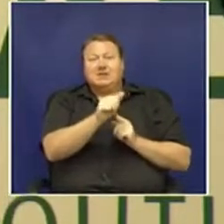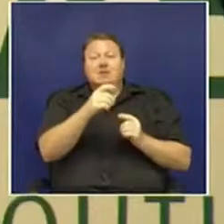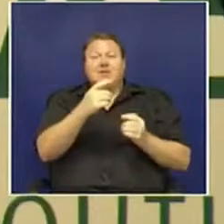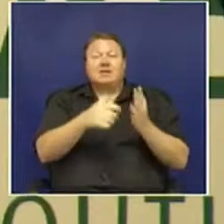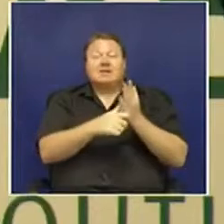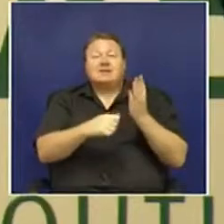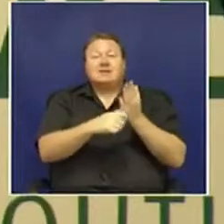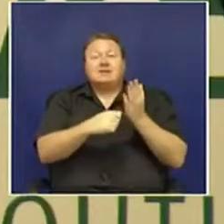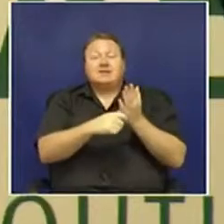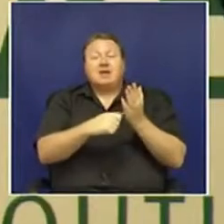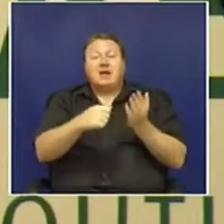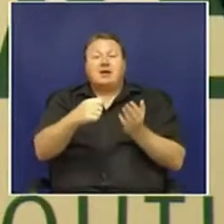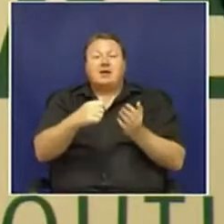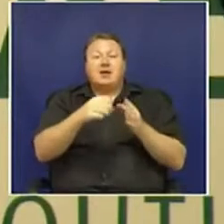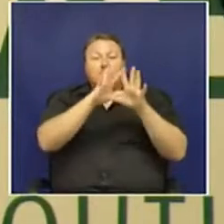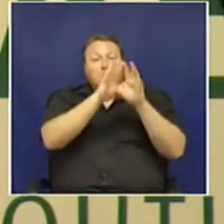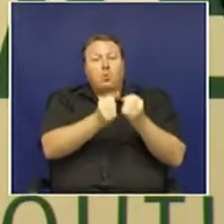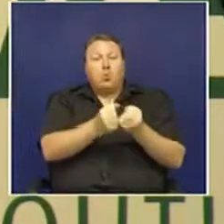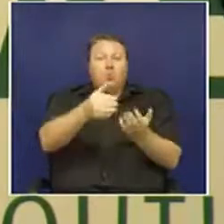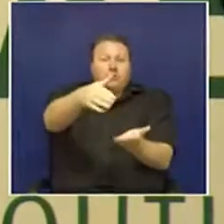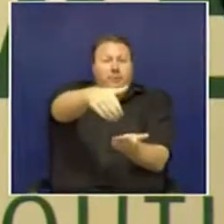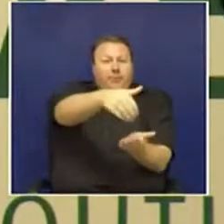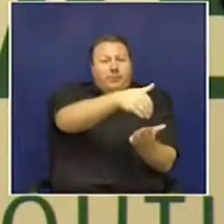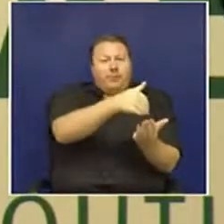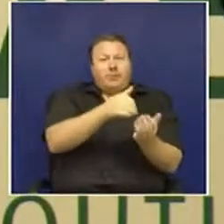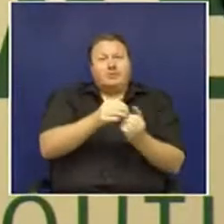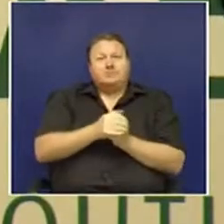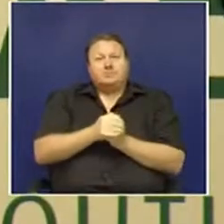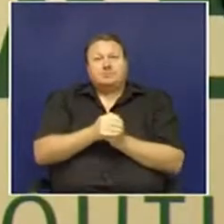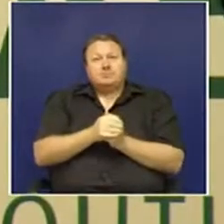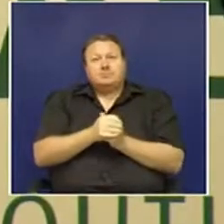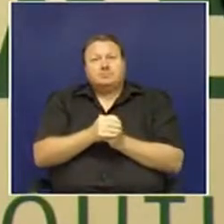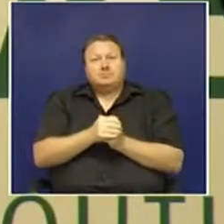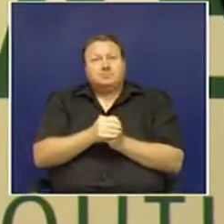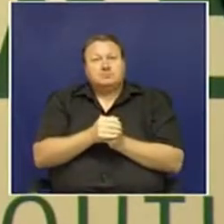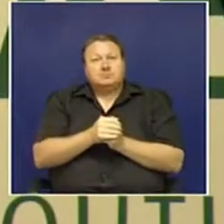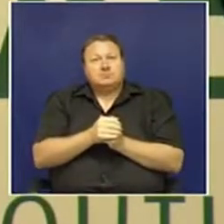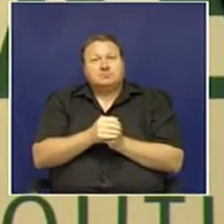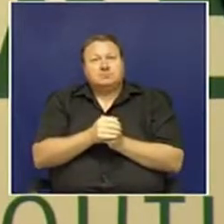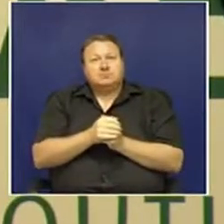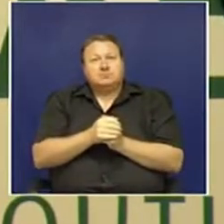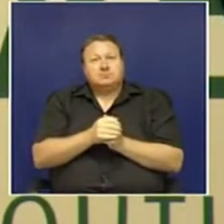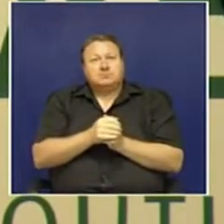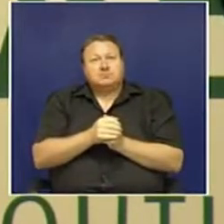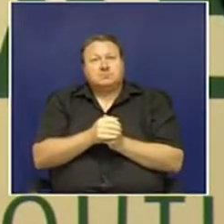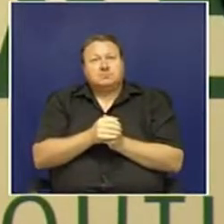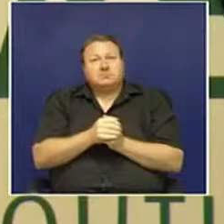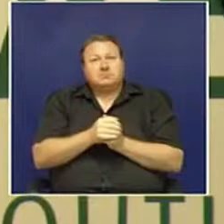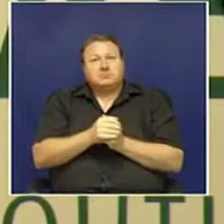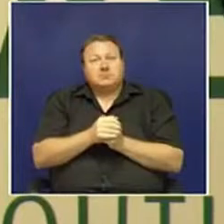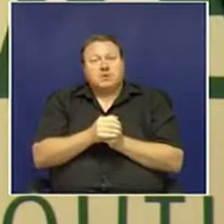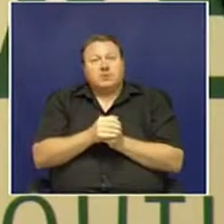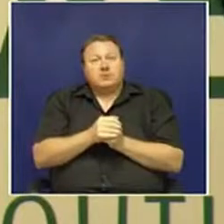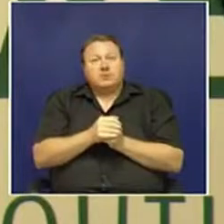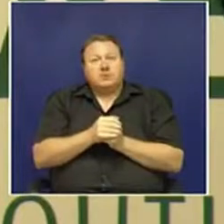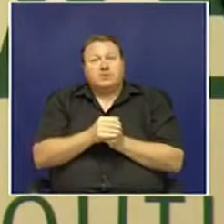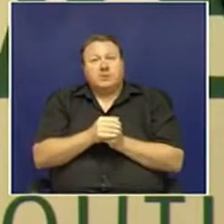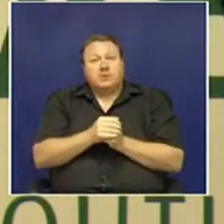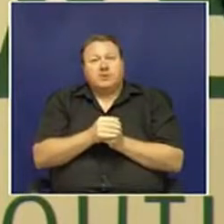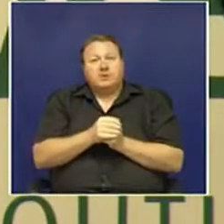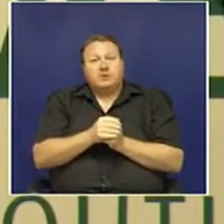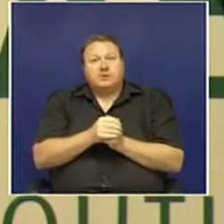upwards by 21.3 billion compared to the estimate in the 25